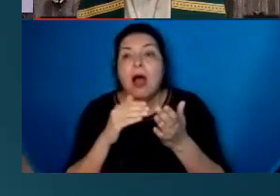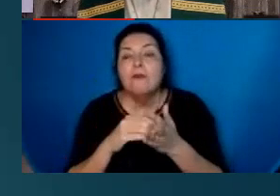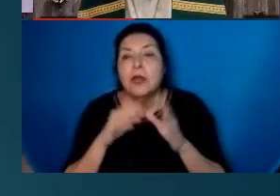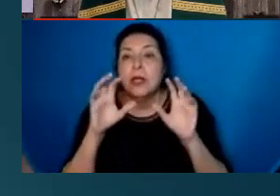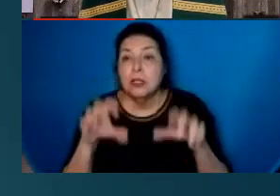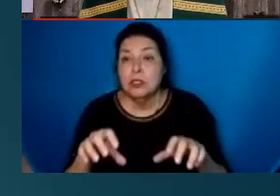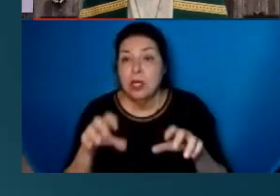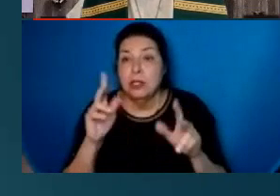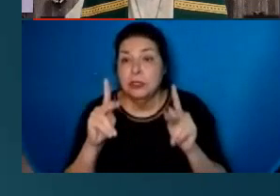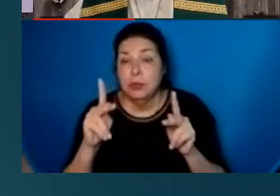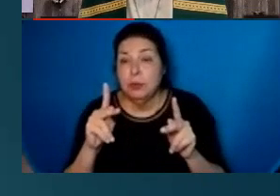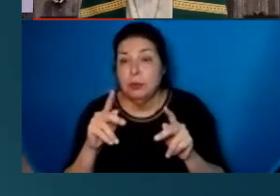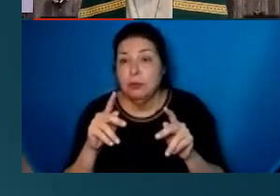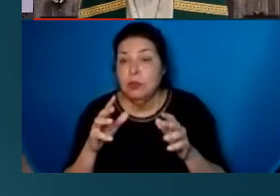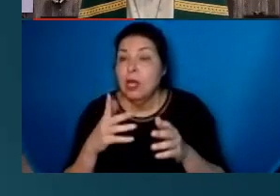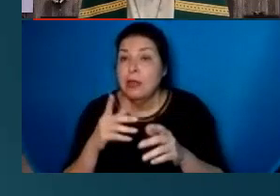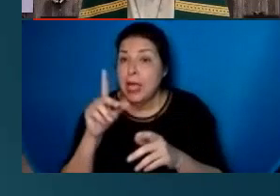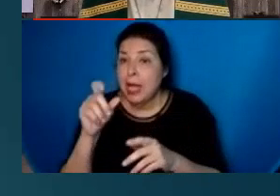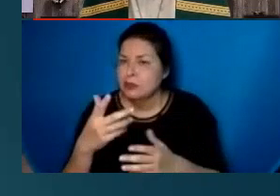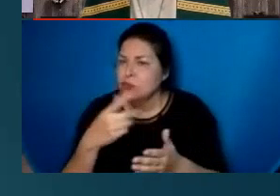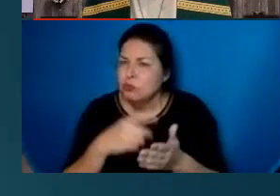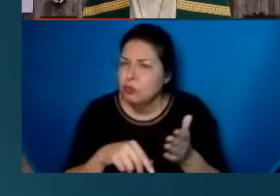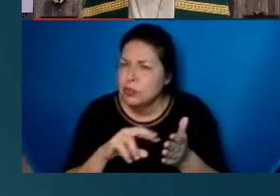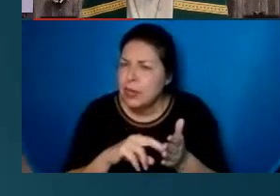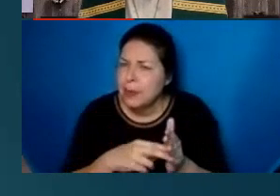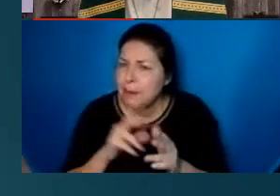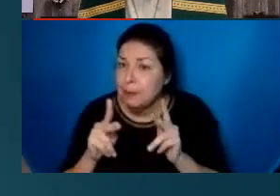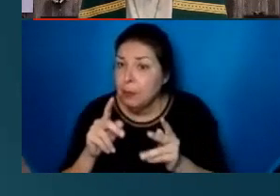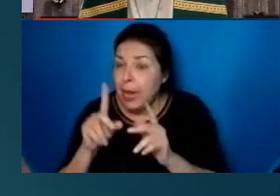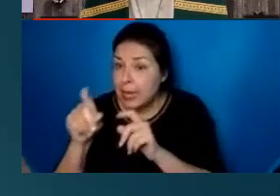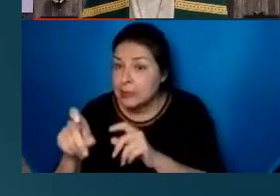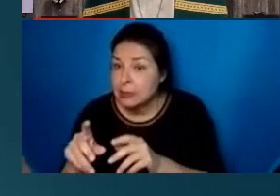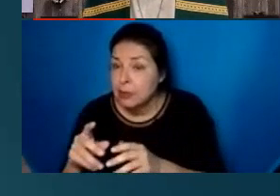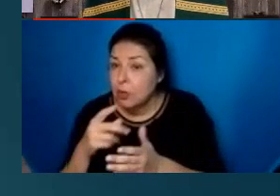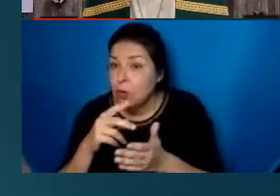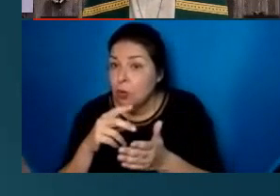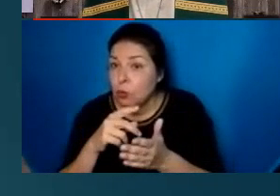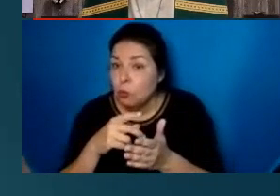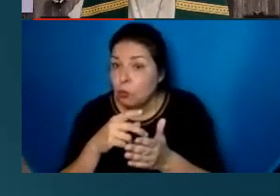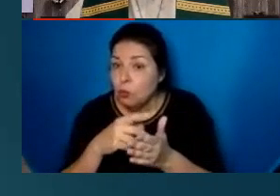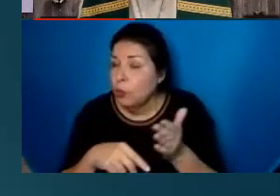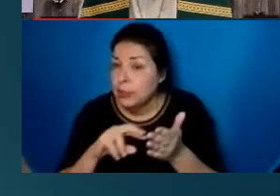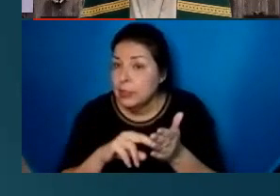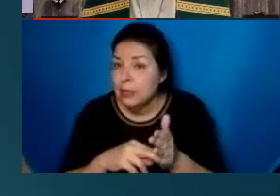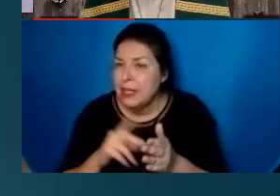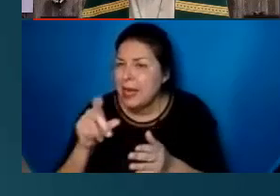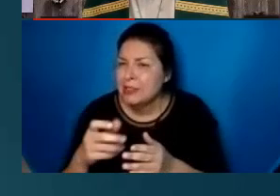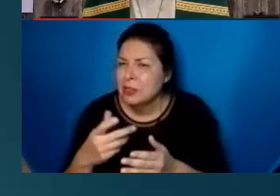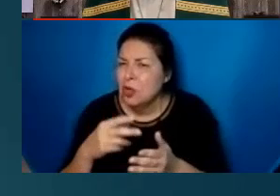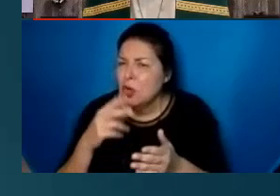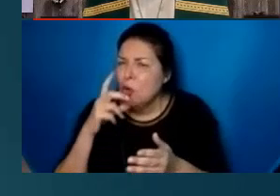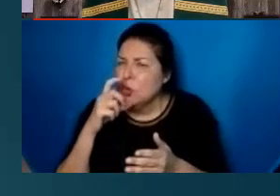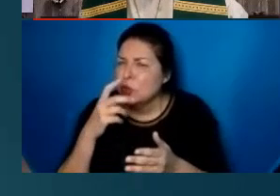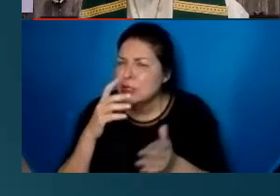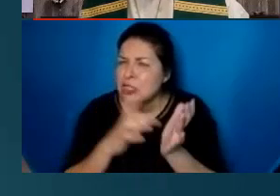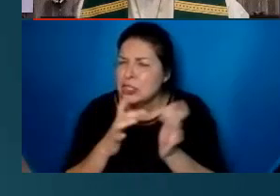asked questions like, "Well, what does this mean? And who is this Jesus?" In contrast to all the human